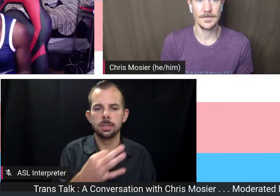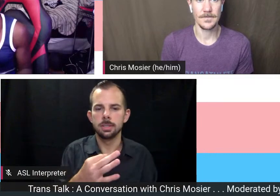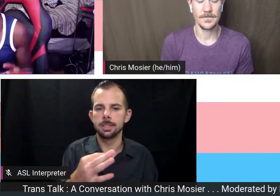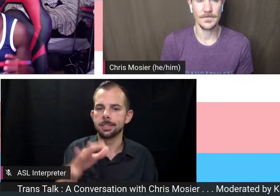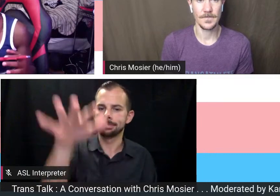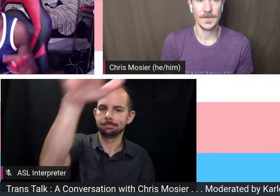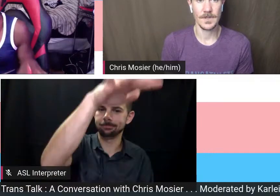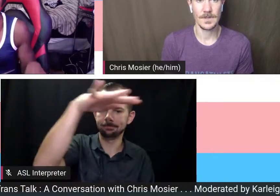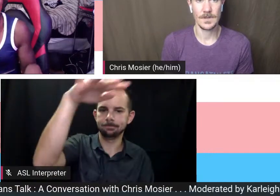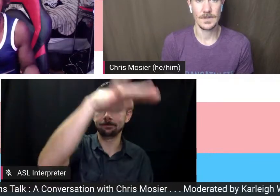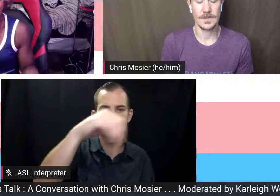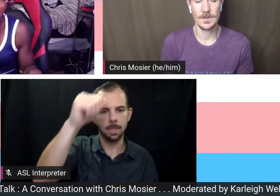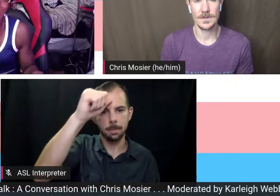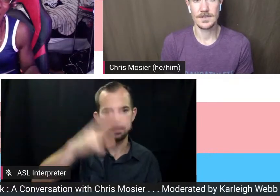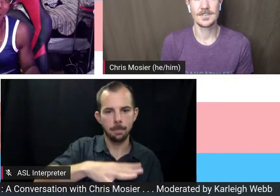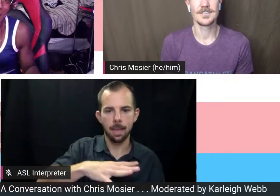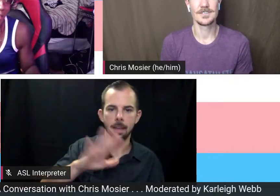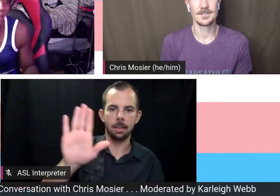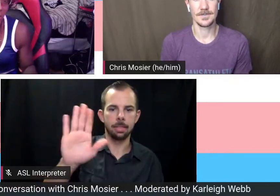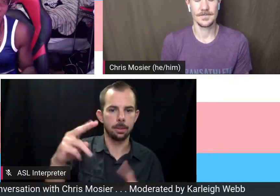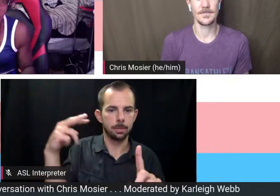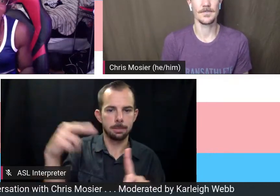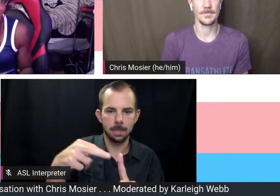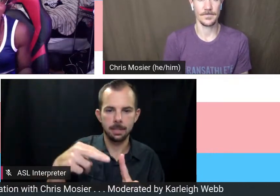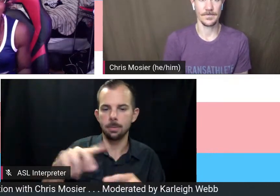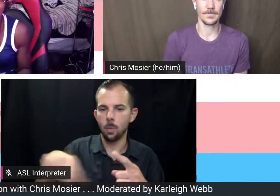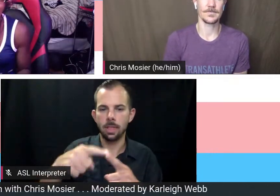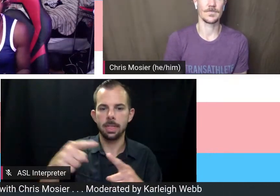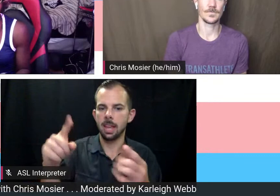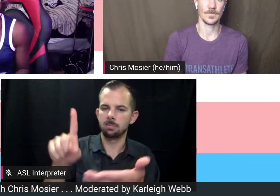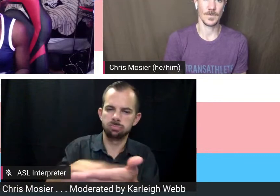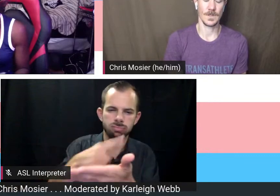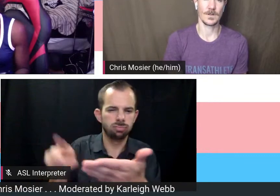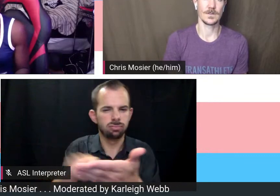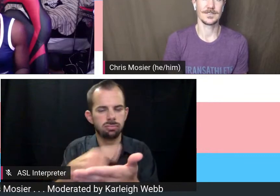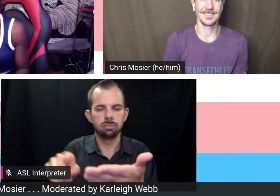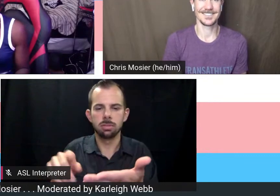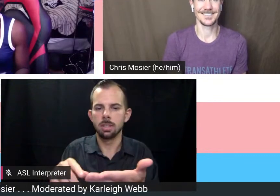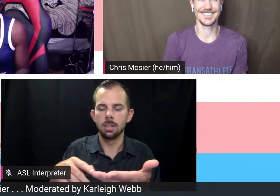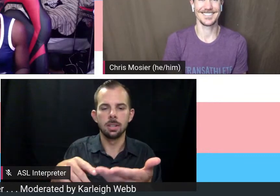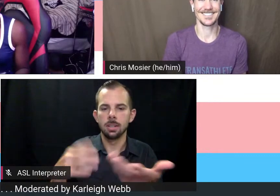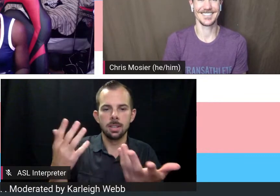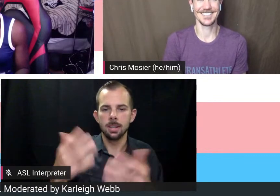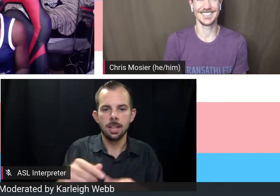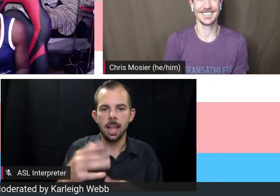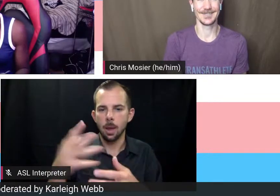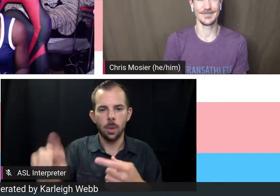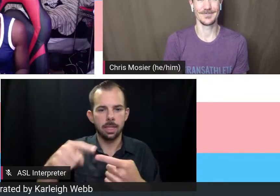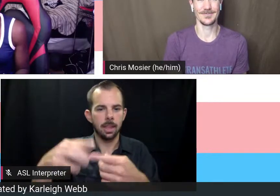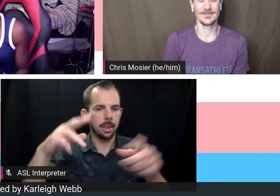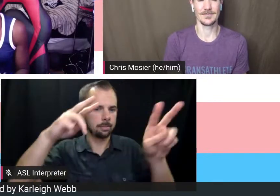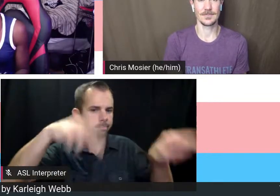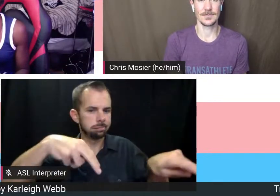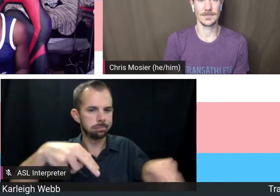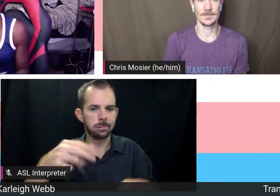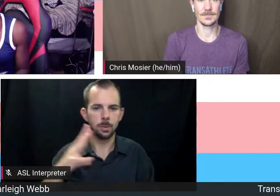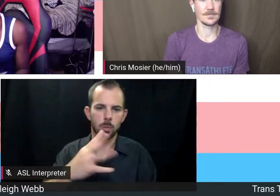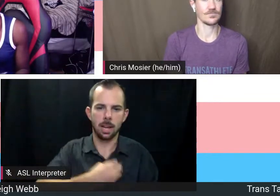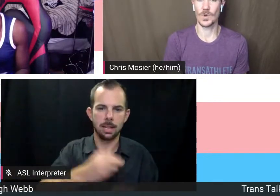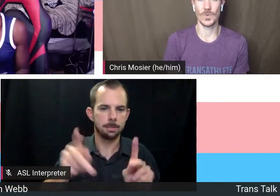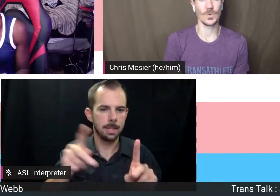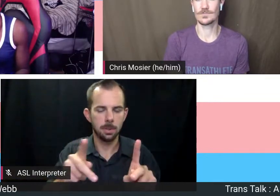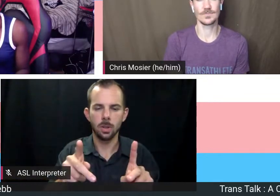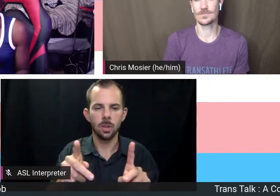when the other side and these groups make all these posters and they demonize people, you are never